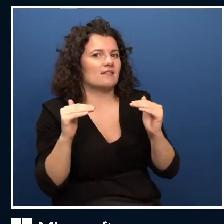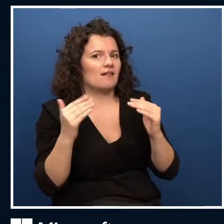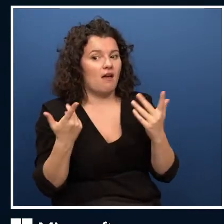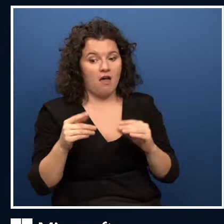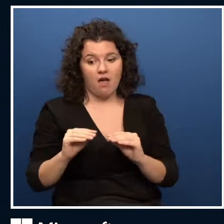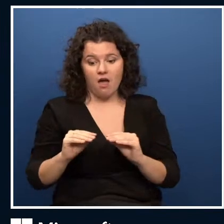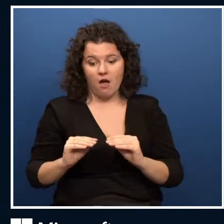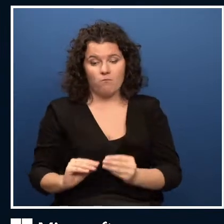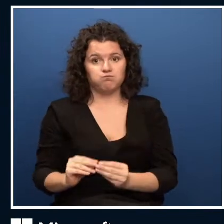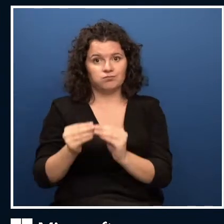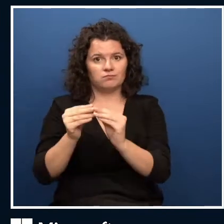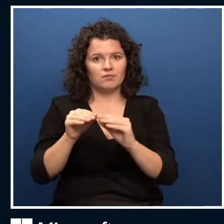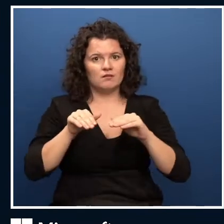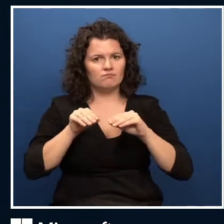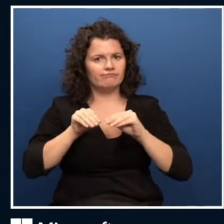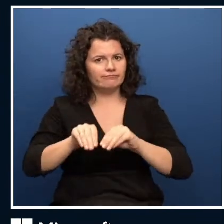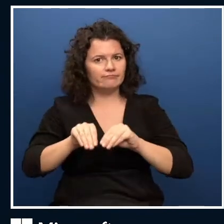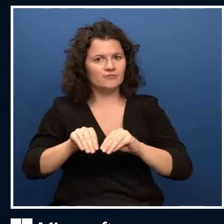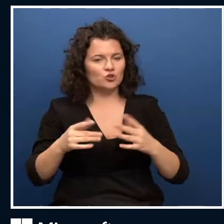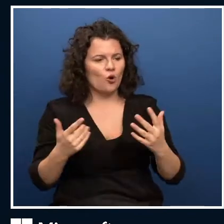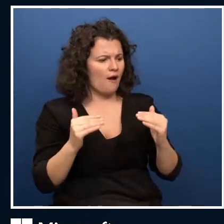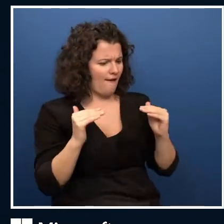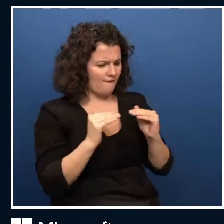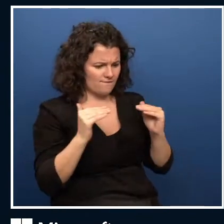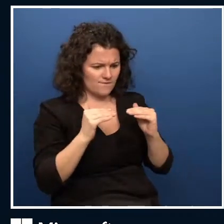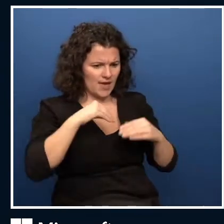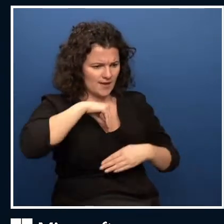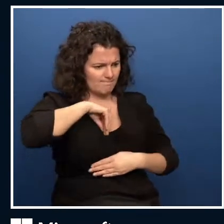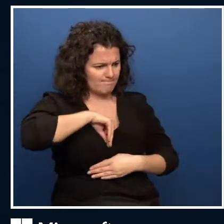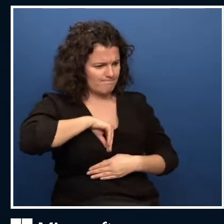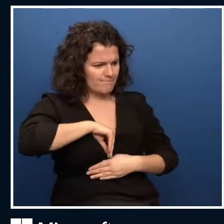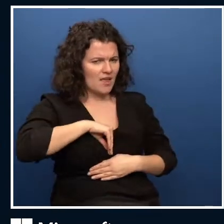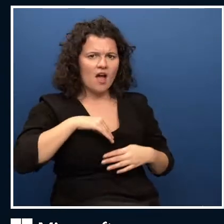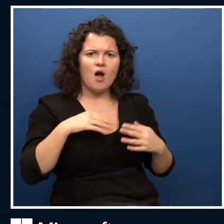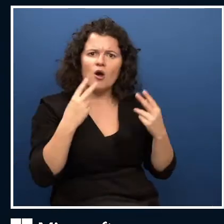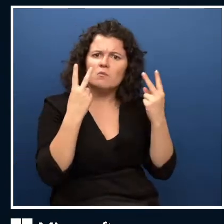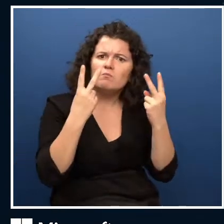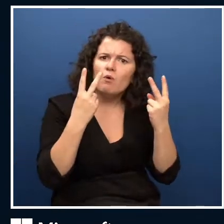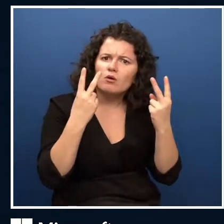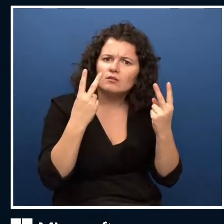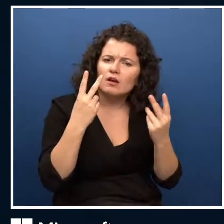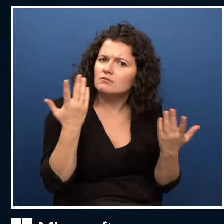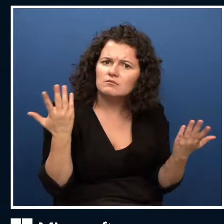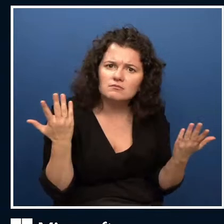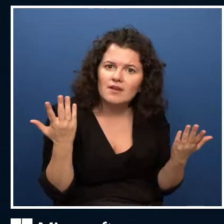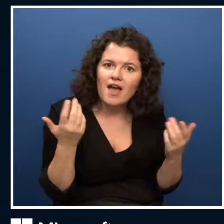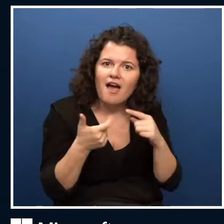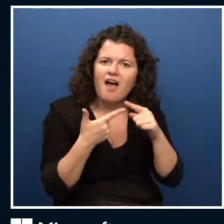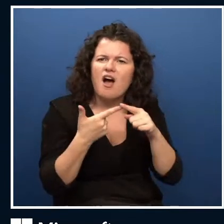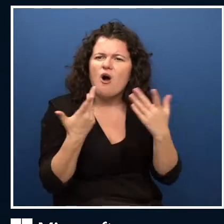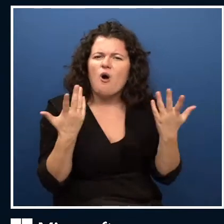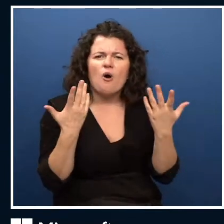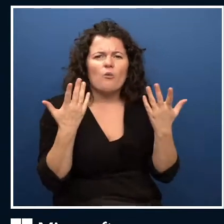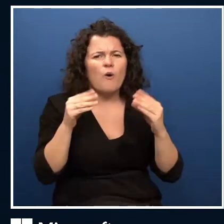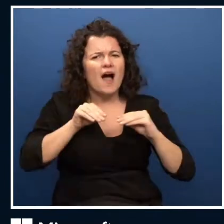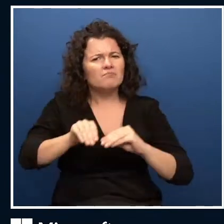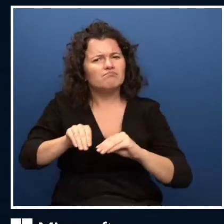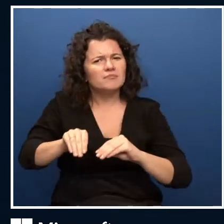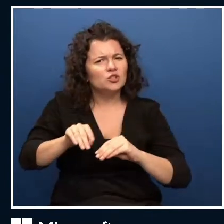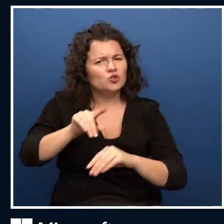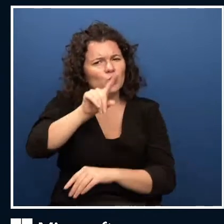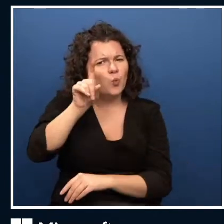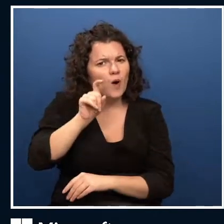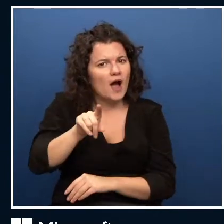means to you and why you should care about this. Because, well, I could have spent 30 minutes learning a new